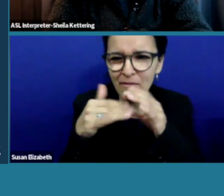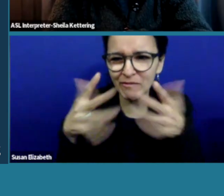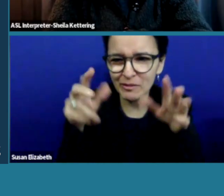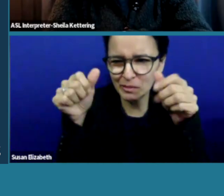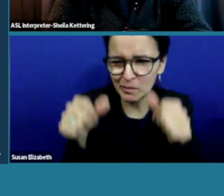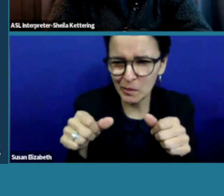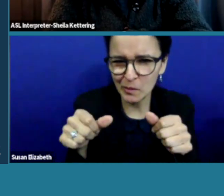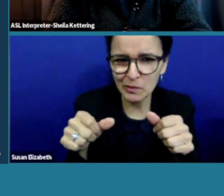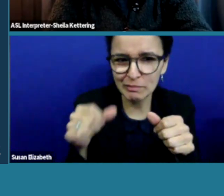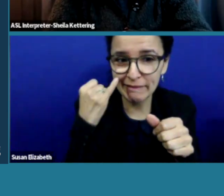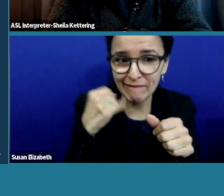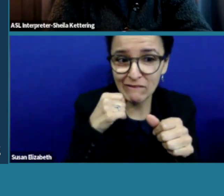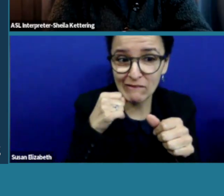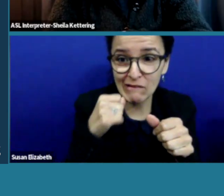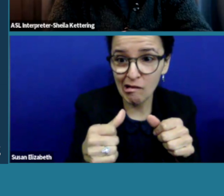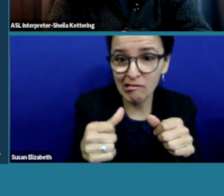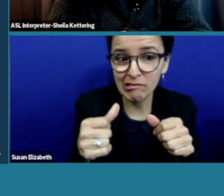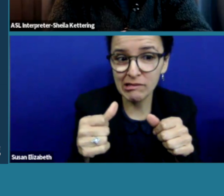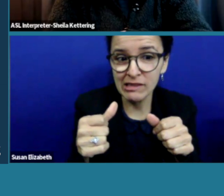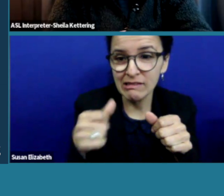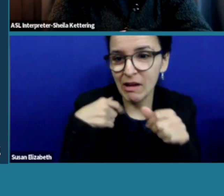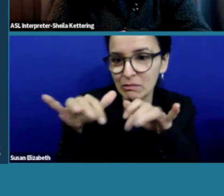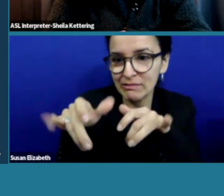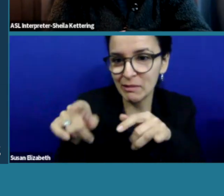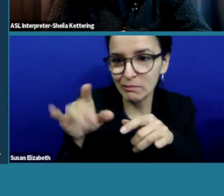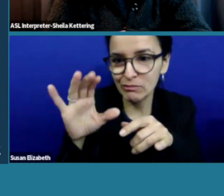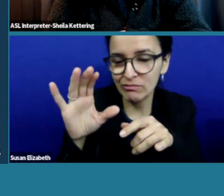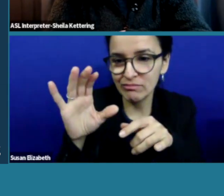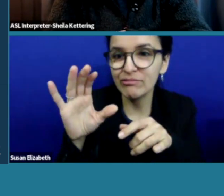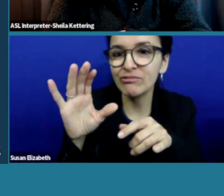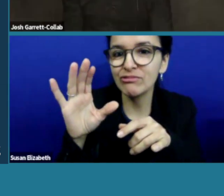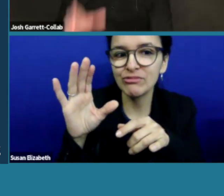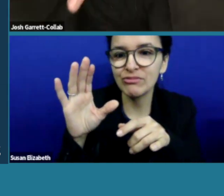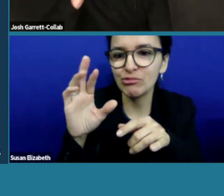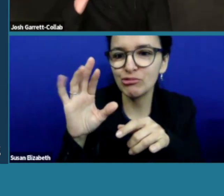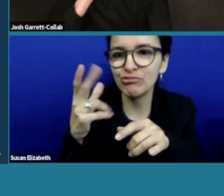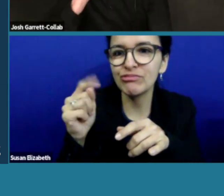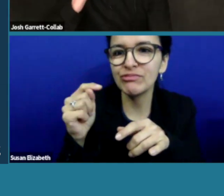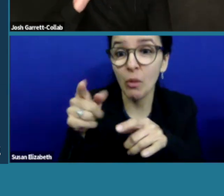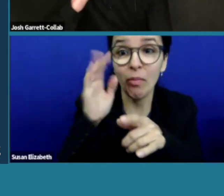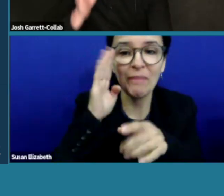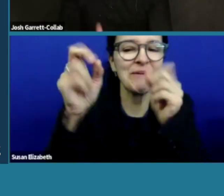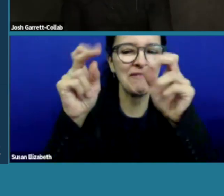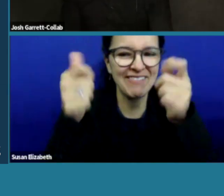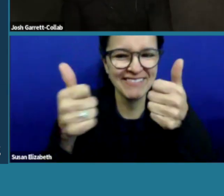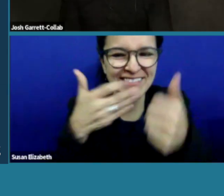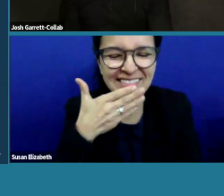any questions that you have. Is my email posted somewhere?